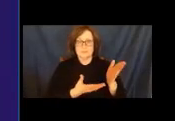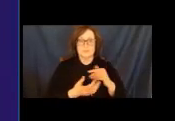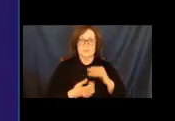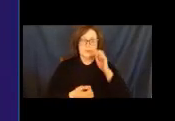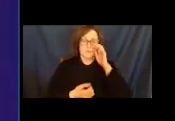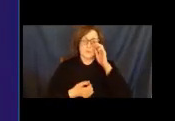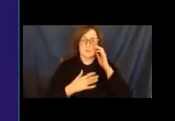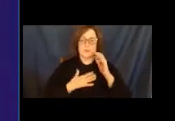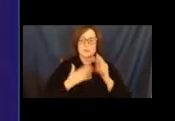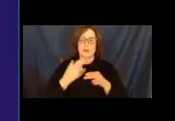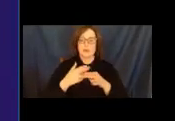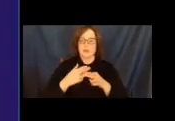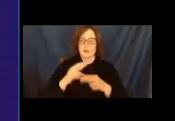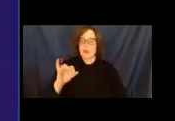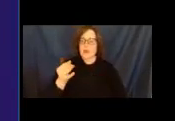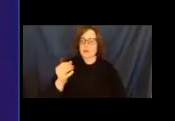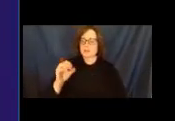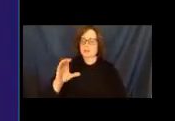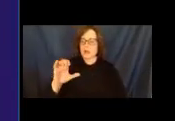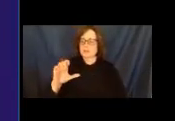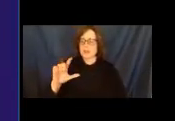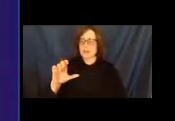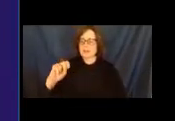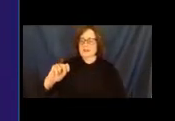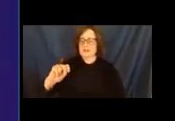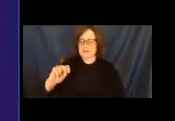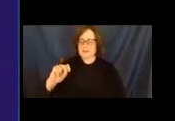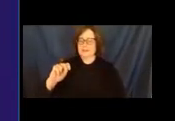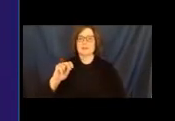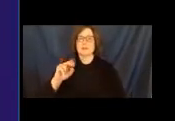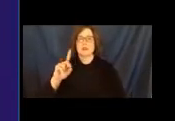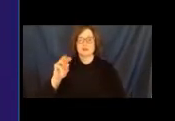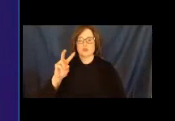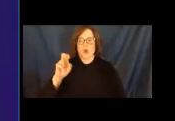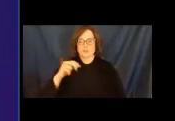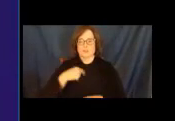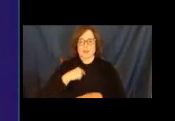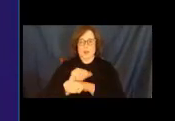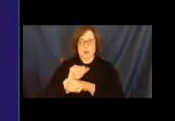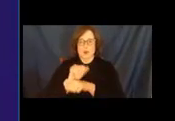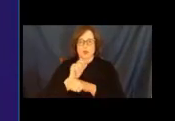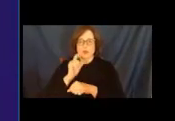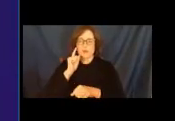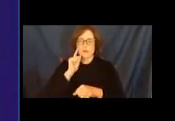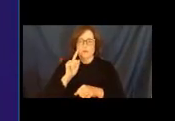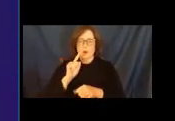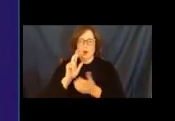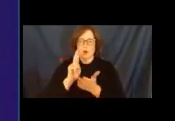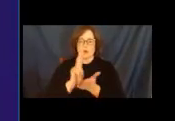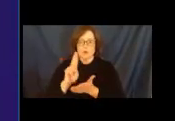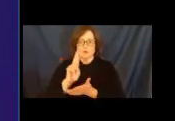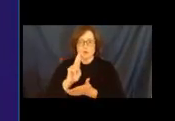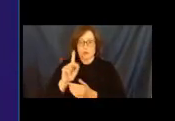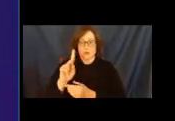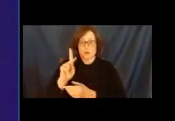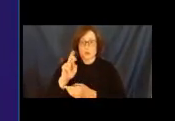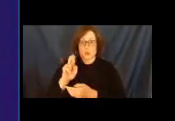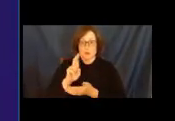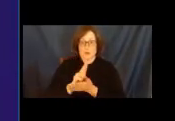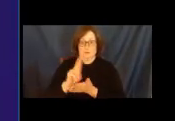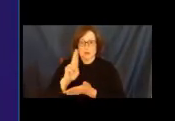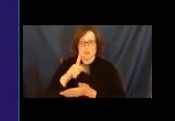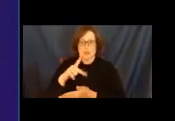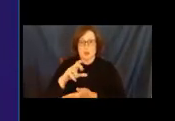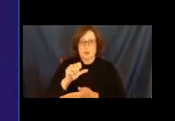My name is Jocelyn Dawson, and I work at Duke University Press. My pronouns are she, her, and hers. And before we